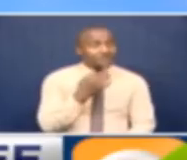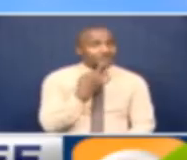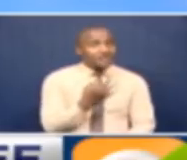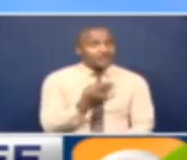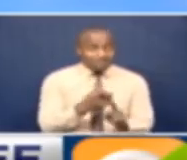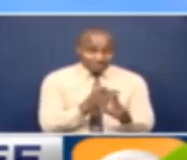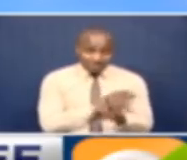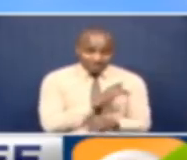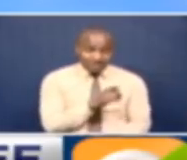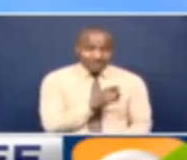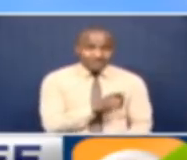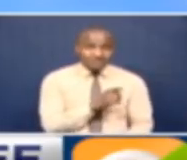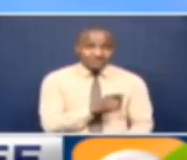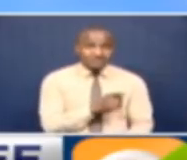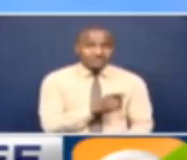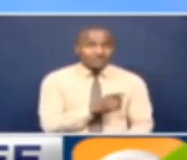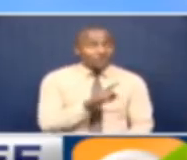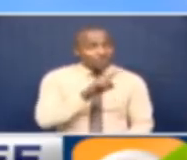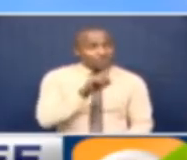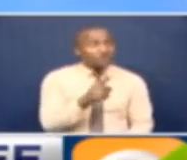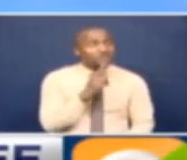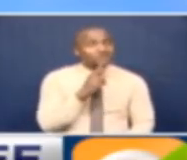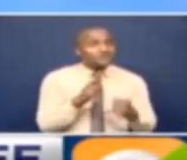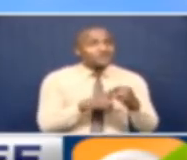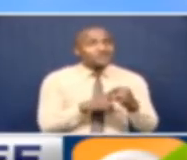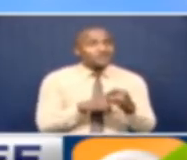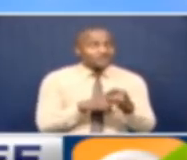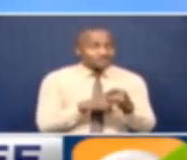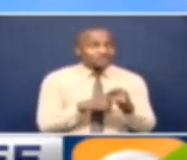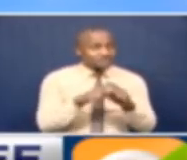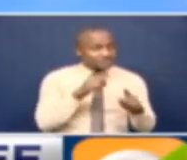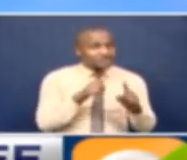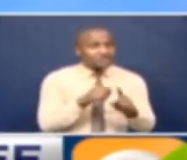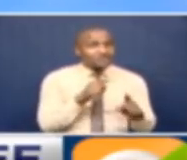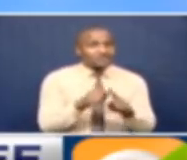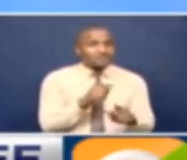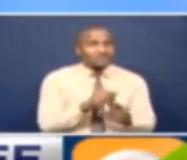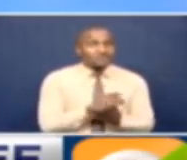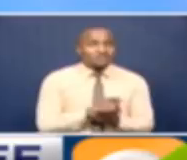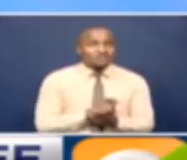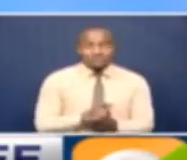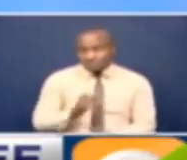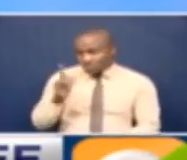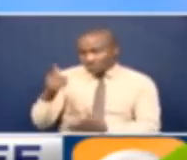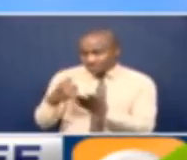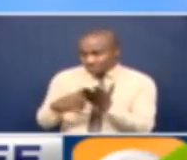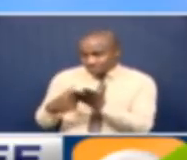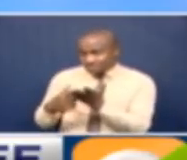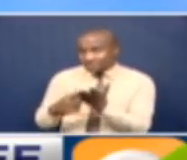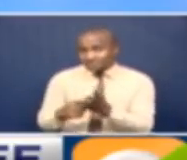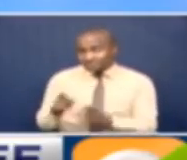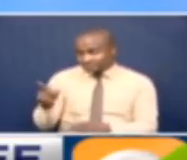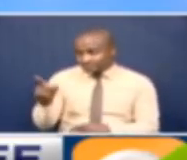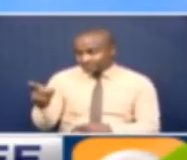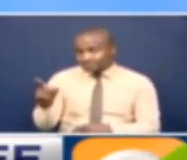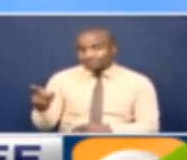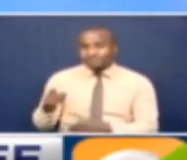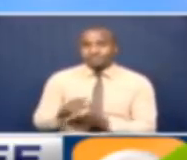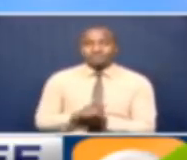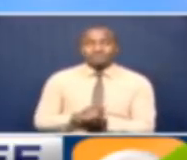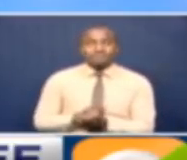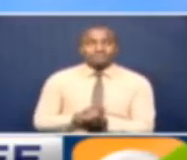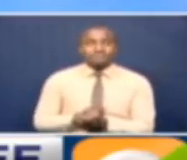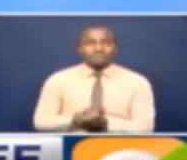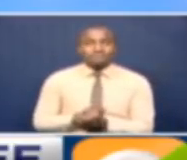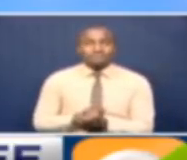that, about 1,700 cows have been killed. And then, Senator, we want to talk about secession. That's exactly what you told me and